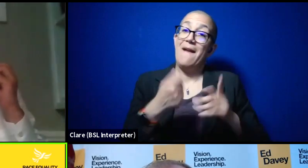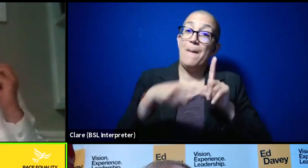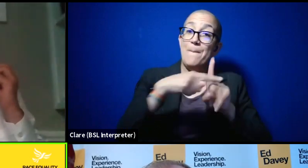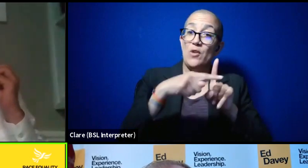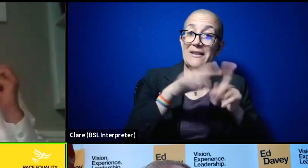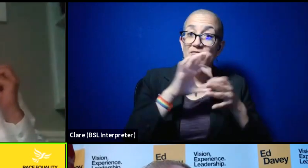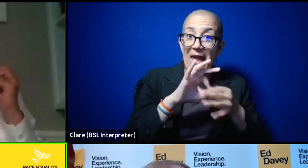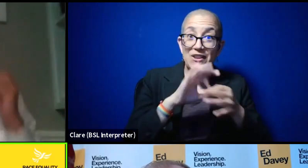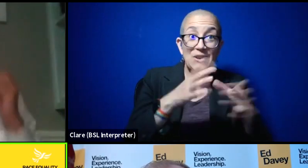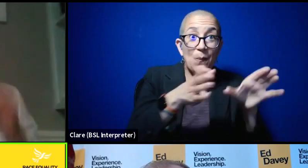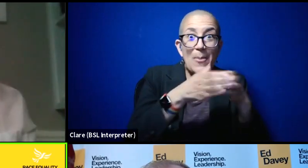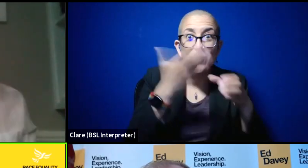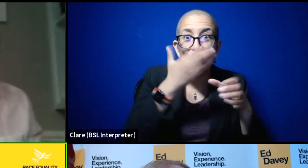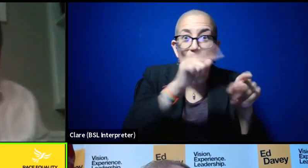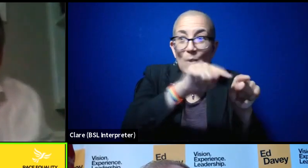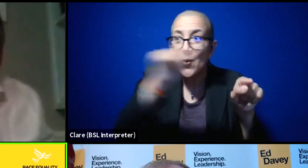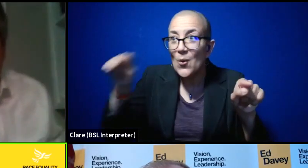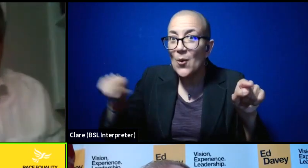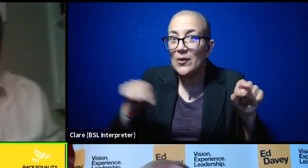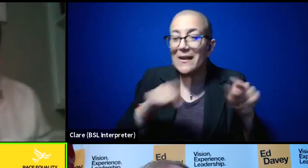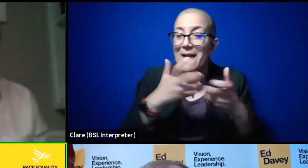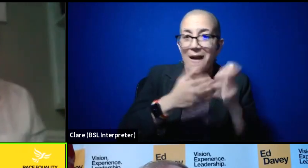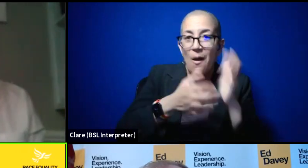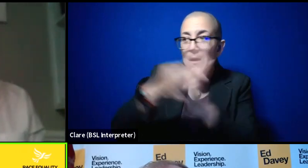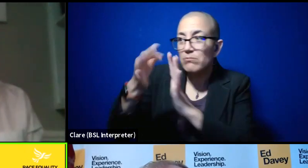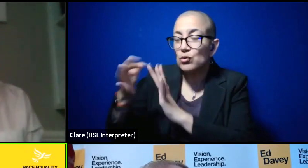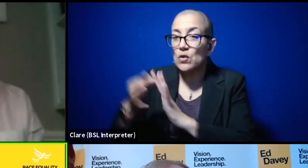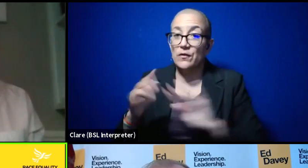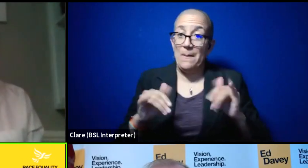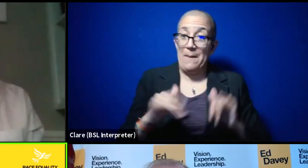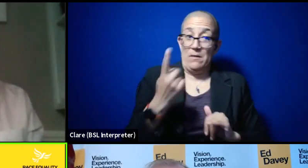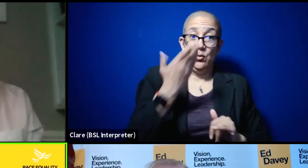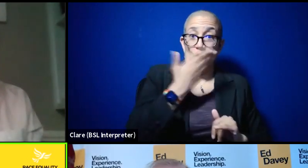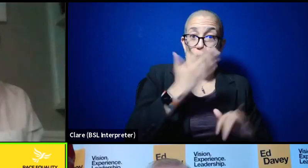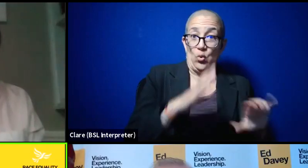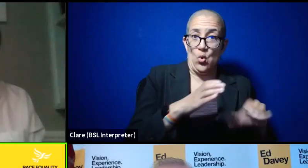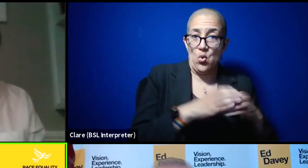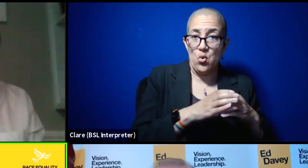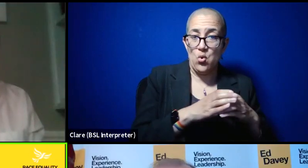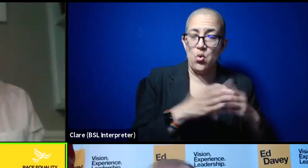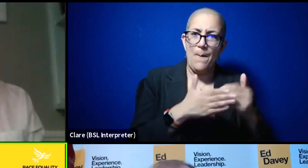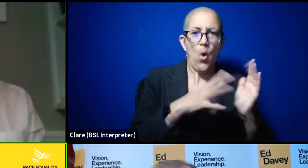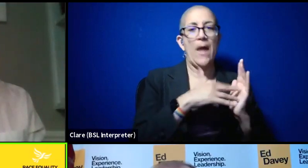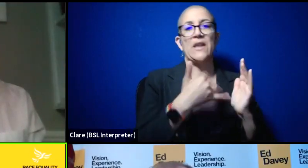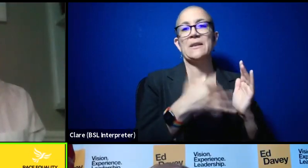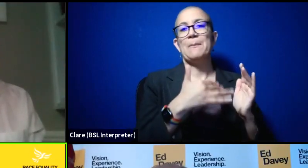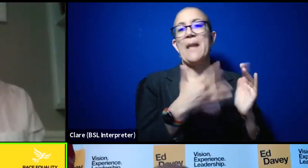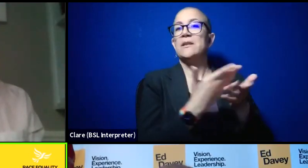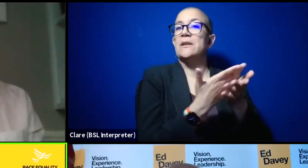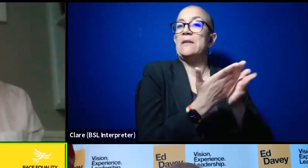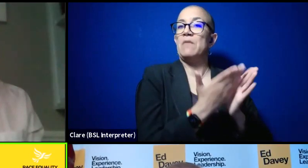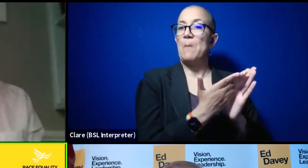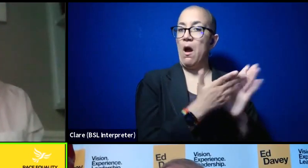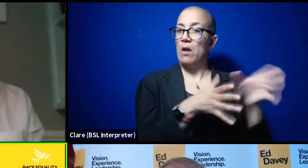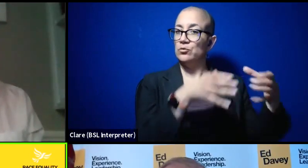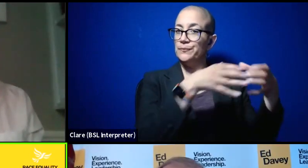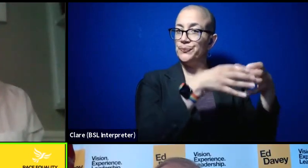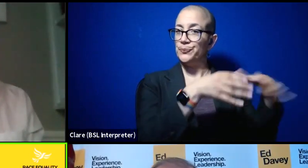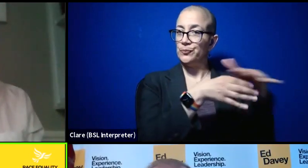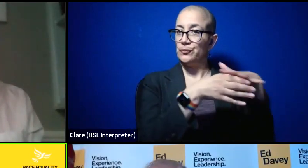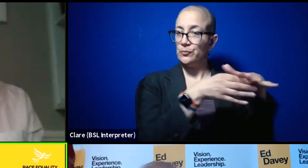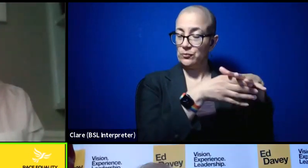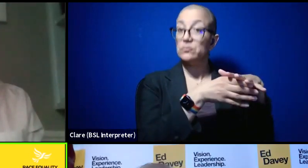and how they improve. And what that means is that a school that is in that, more expensive part of the borough,